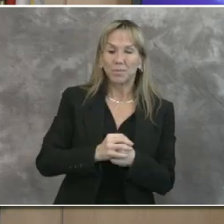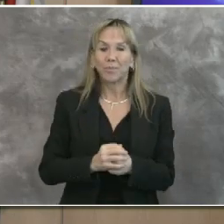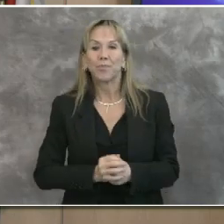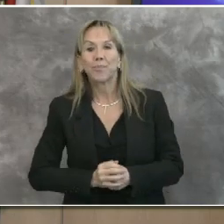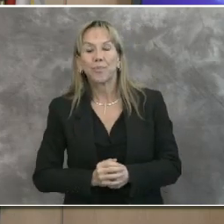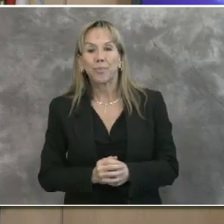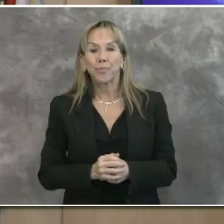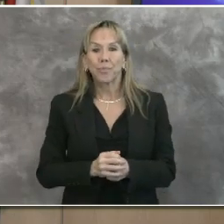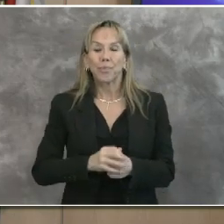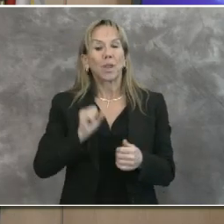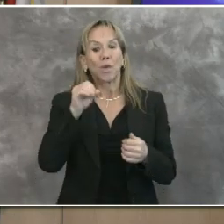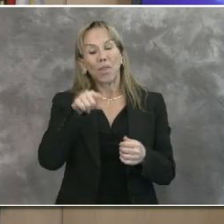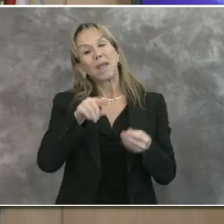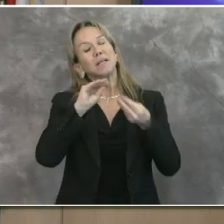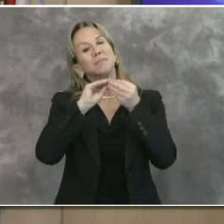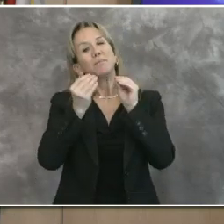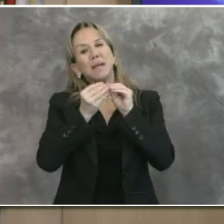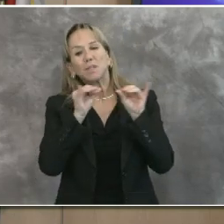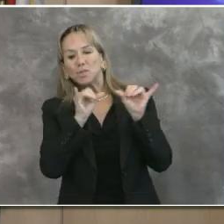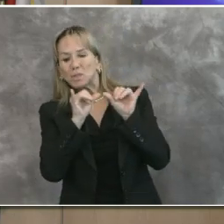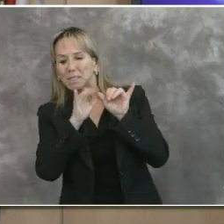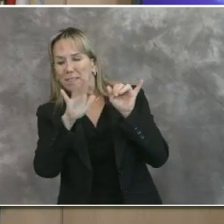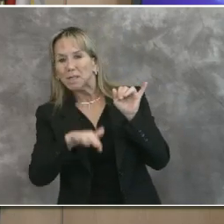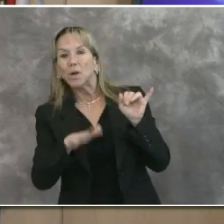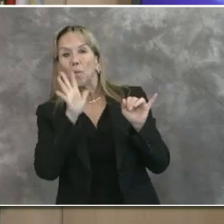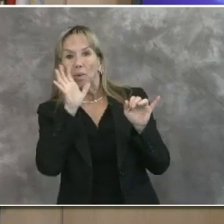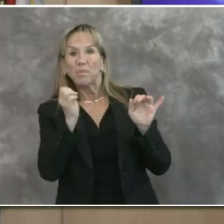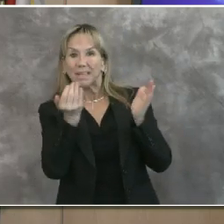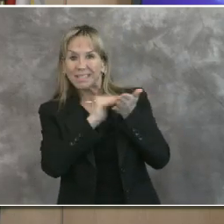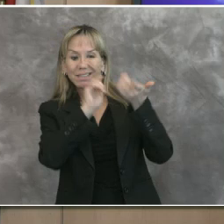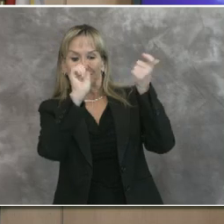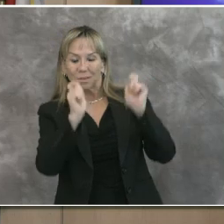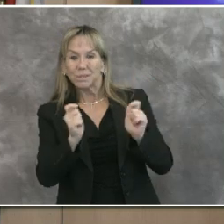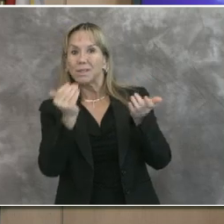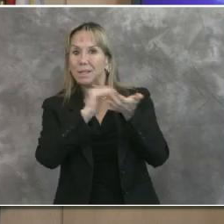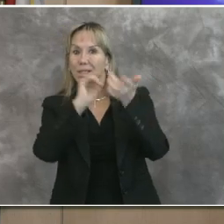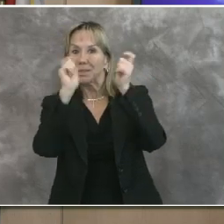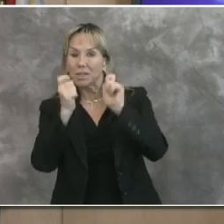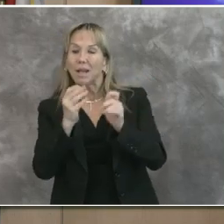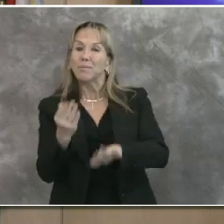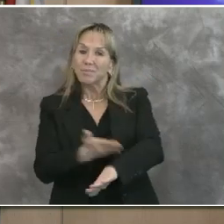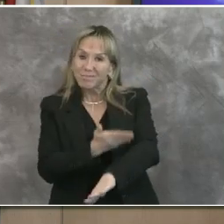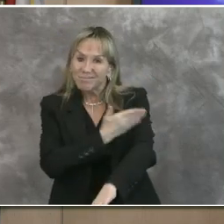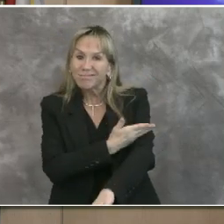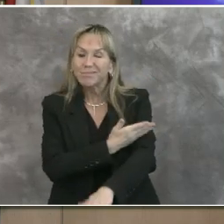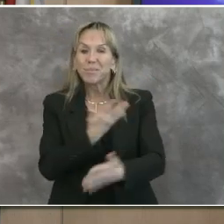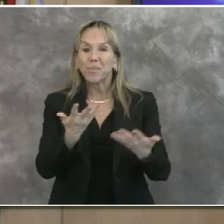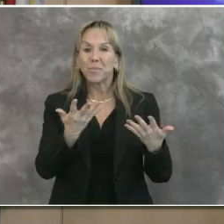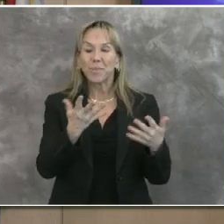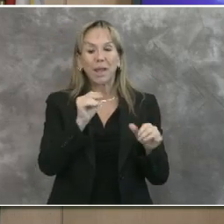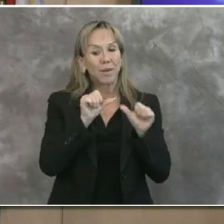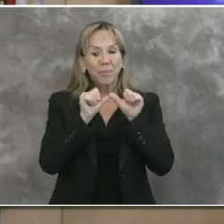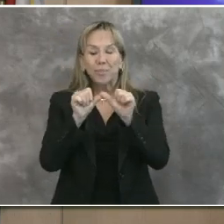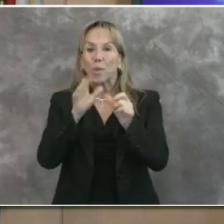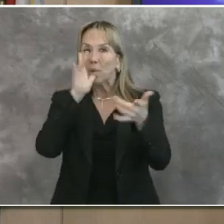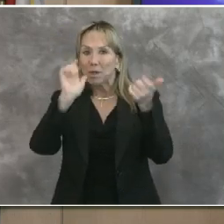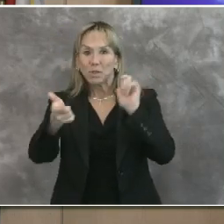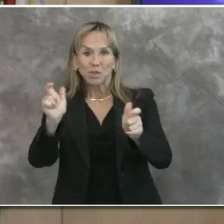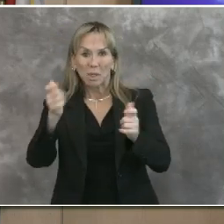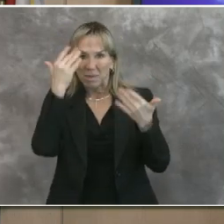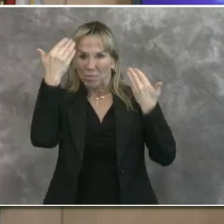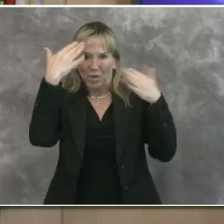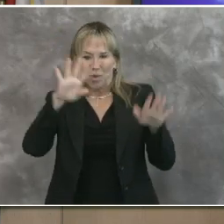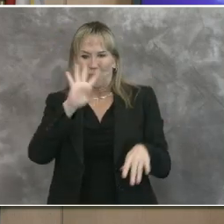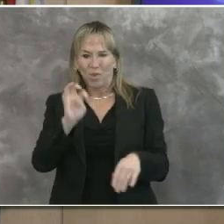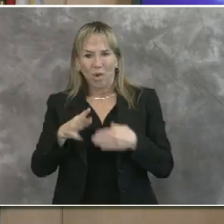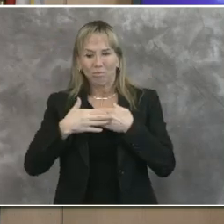back. These metrics are likely to be continually refined, continually enhanced, perhaps continually changed, but